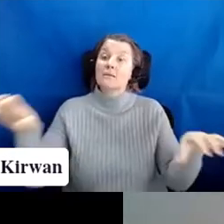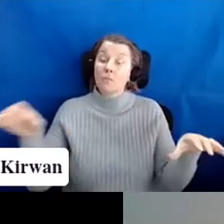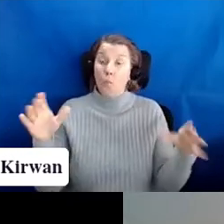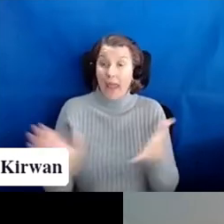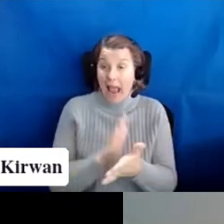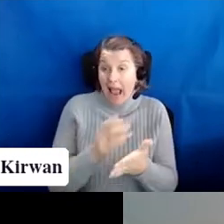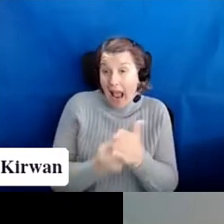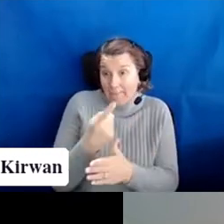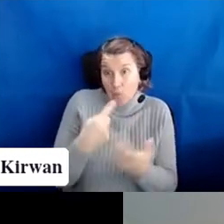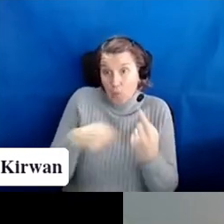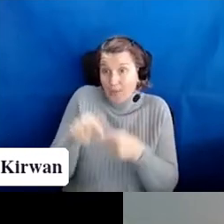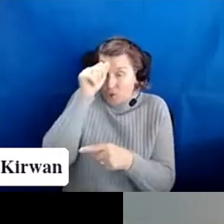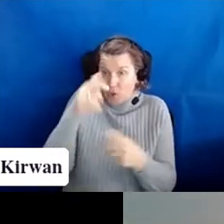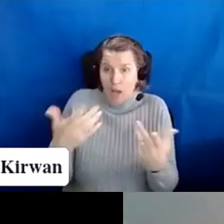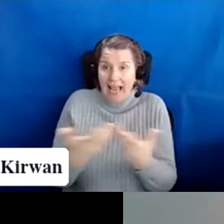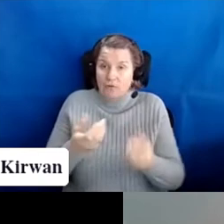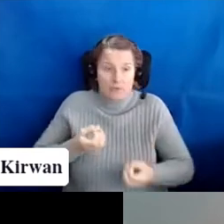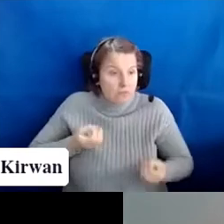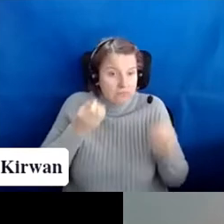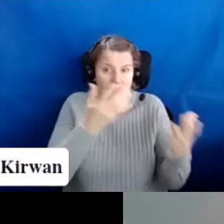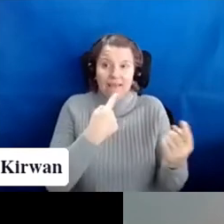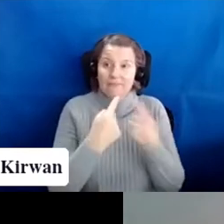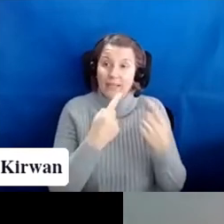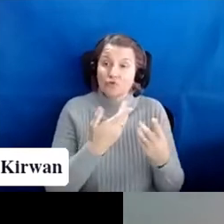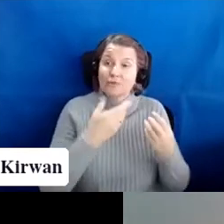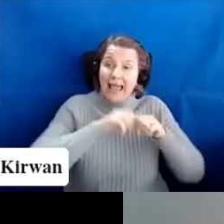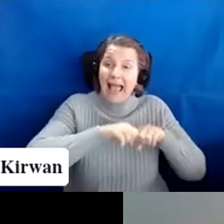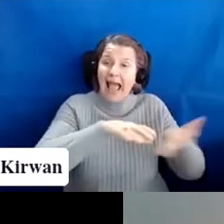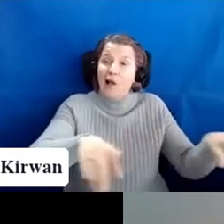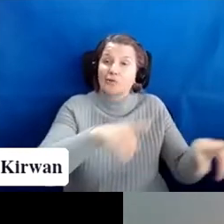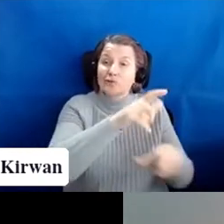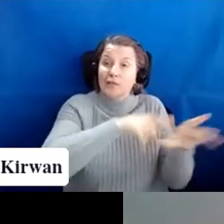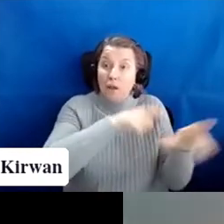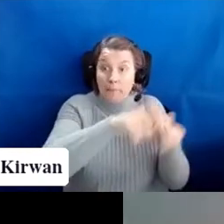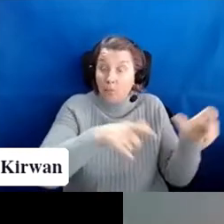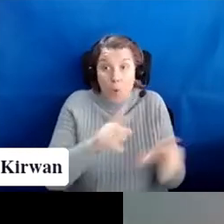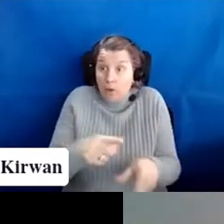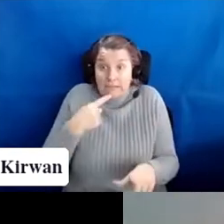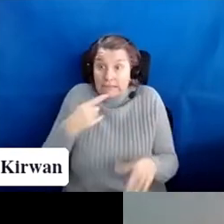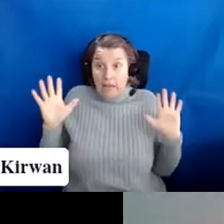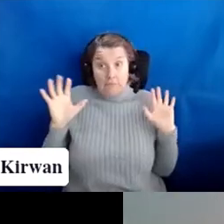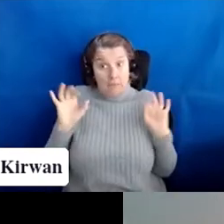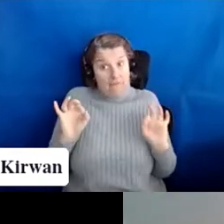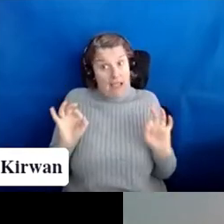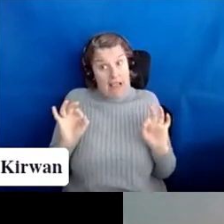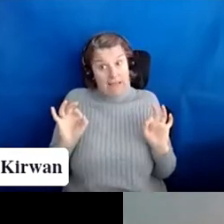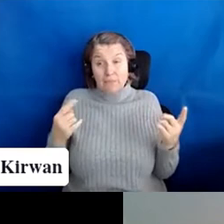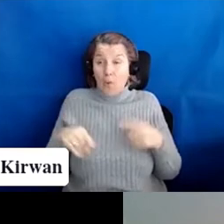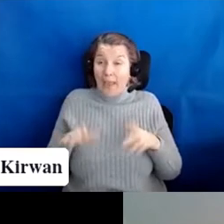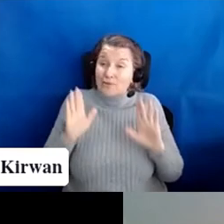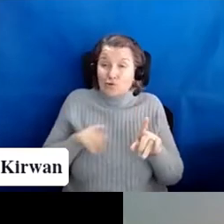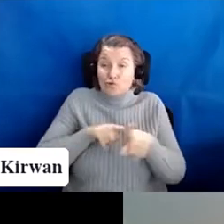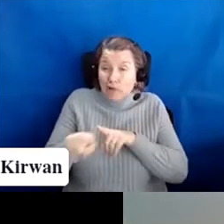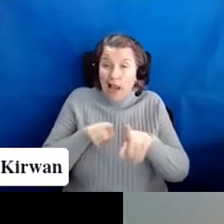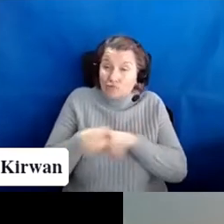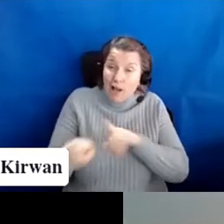well. We knew how to get the information out to the young people. And we're not saying it was perfect, but we had to keep trying and keep